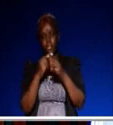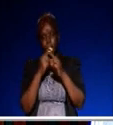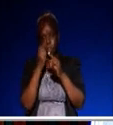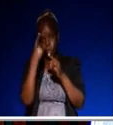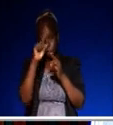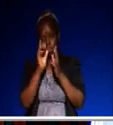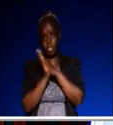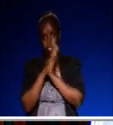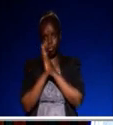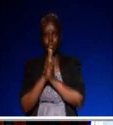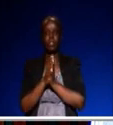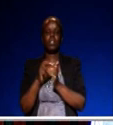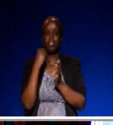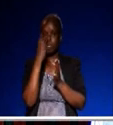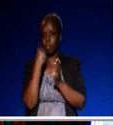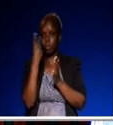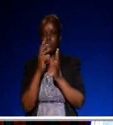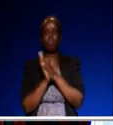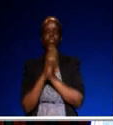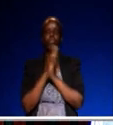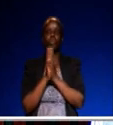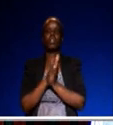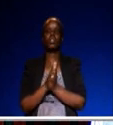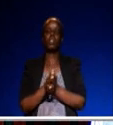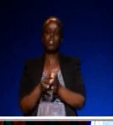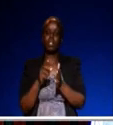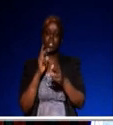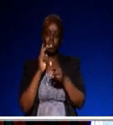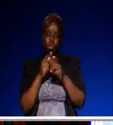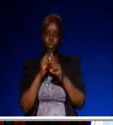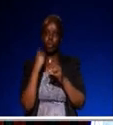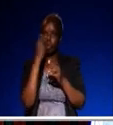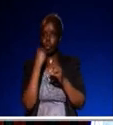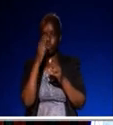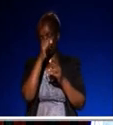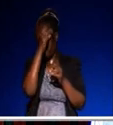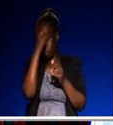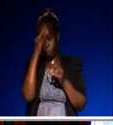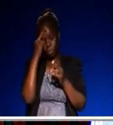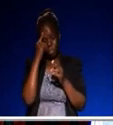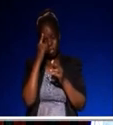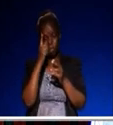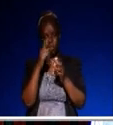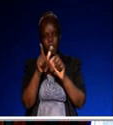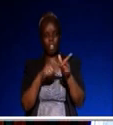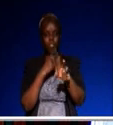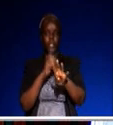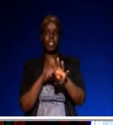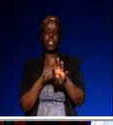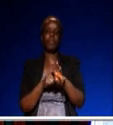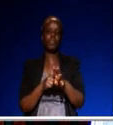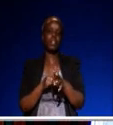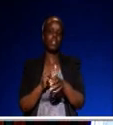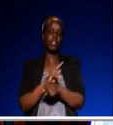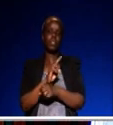So it's an oral story. It's called oral because for the longest time it